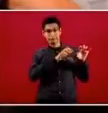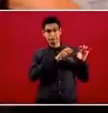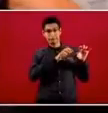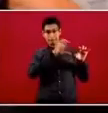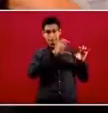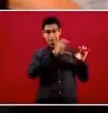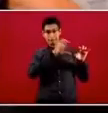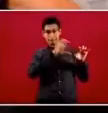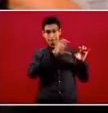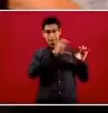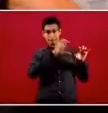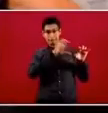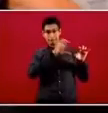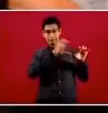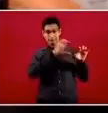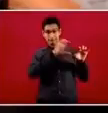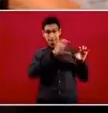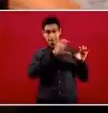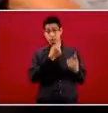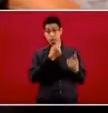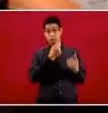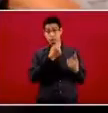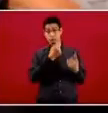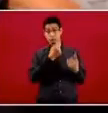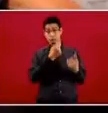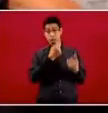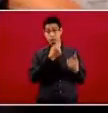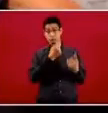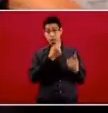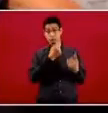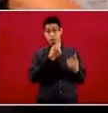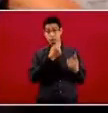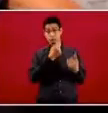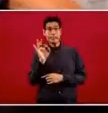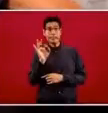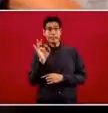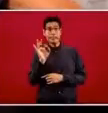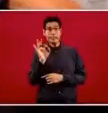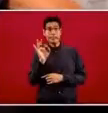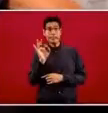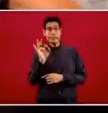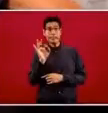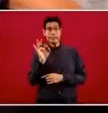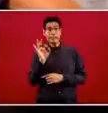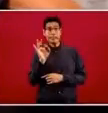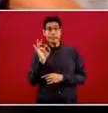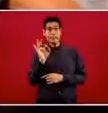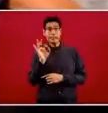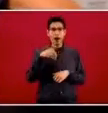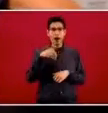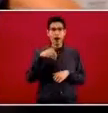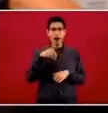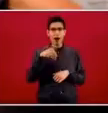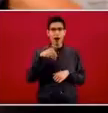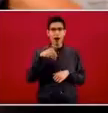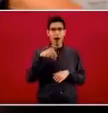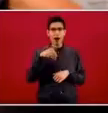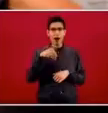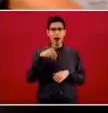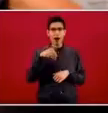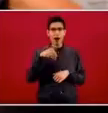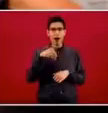Also, I would like to ask you about the apps, the app you just presented. There are also other apps of local governments that have